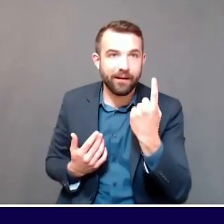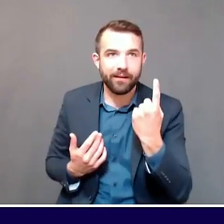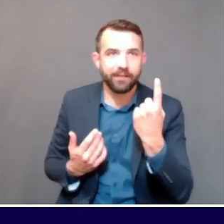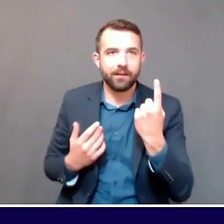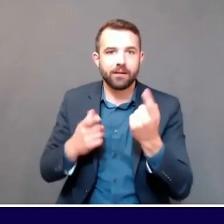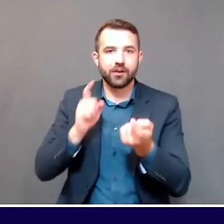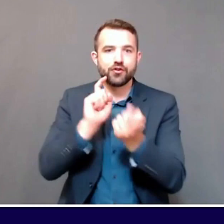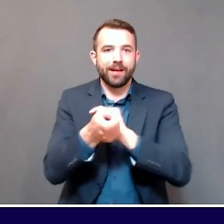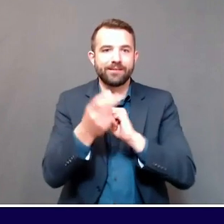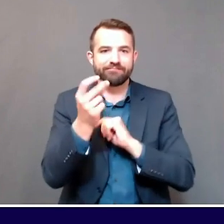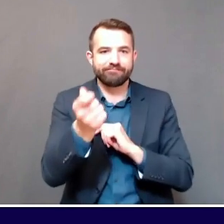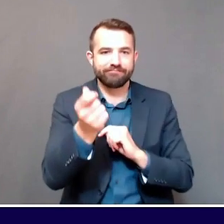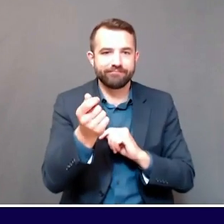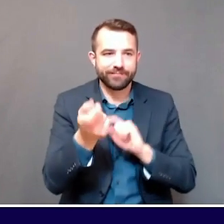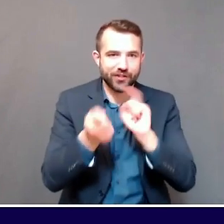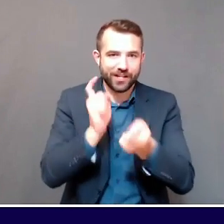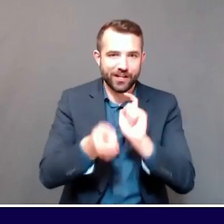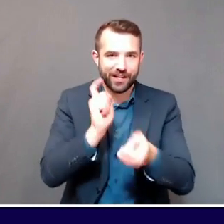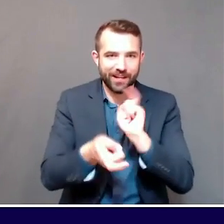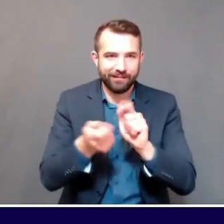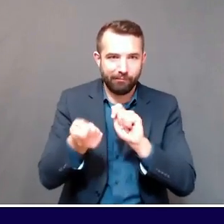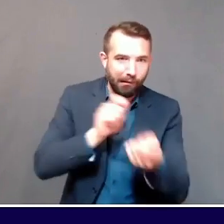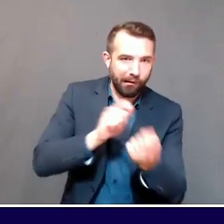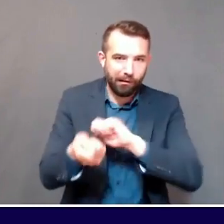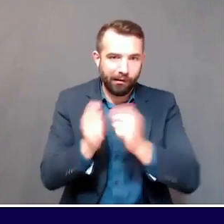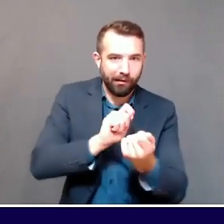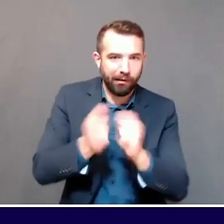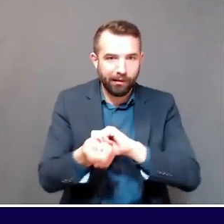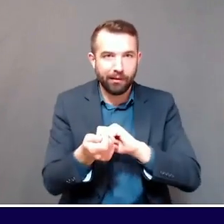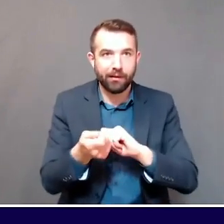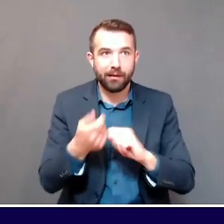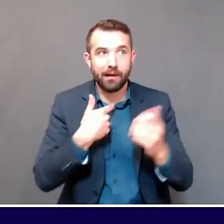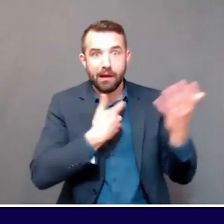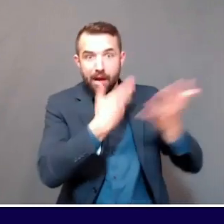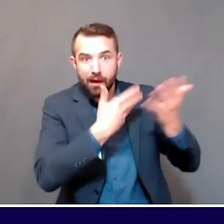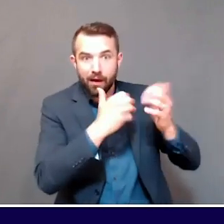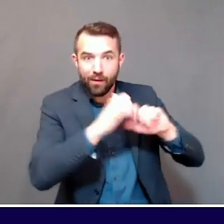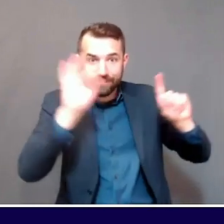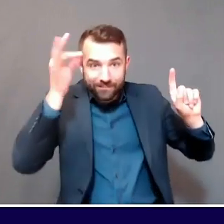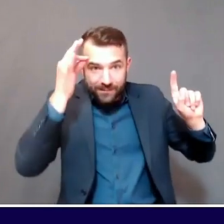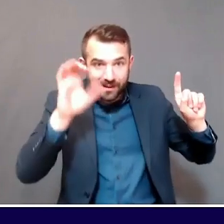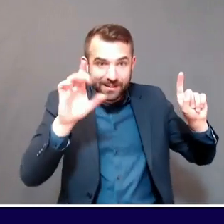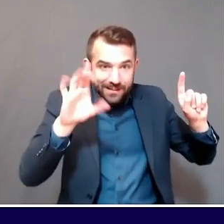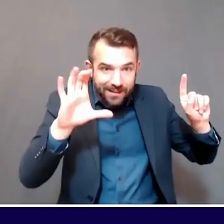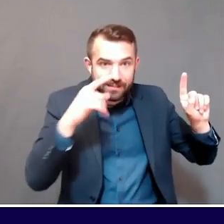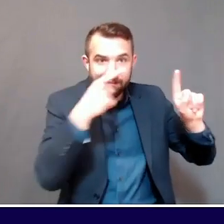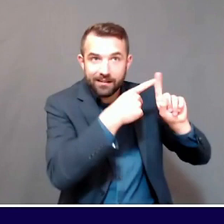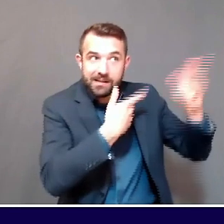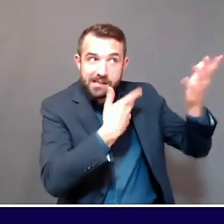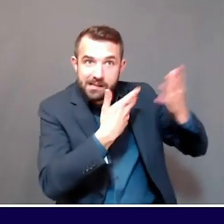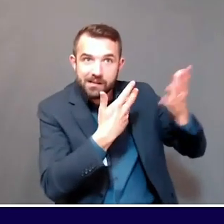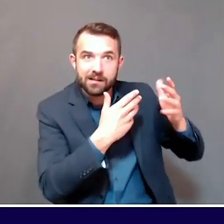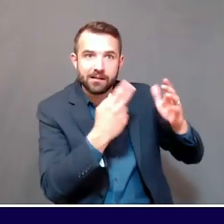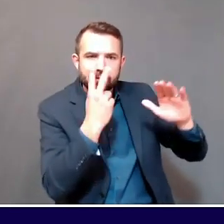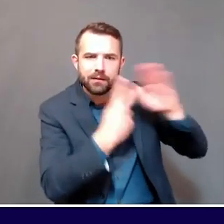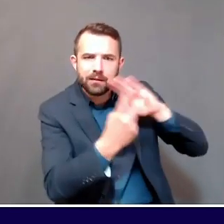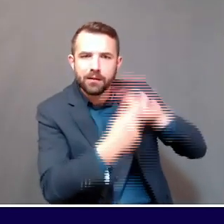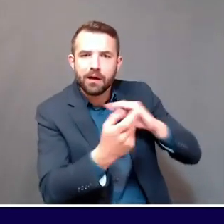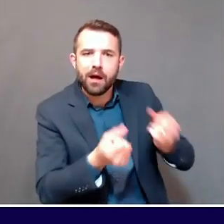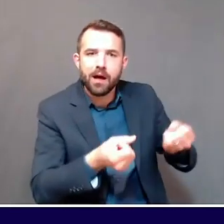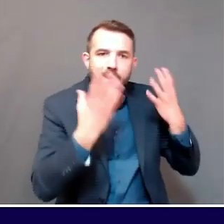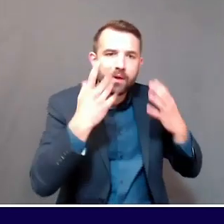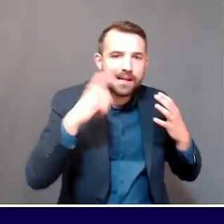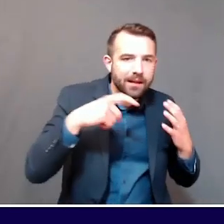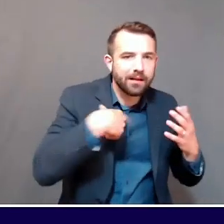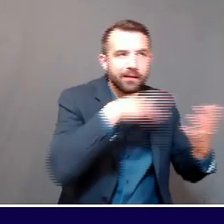planning process, working with our colleagues at the CDC to start projecting what type of reserve of PPE that we